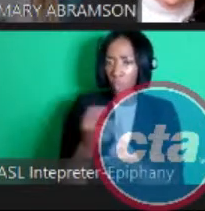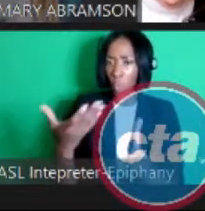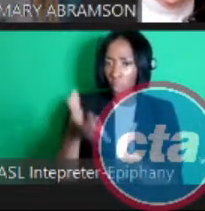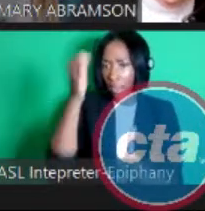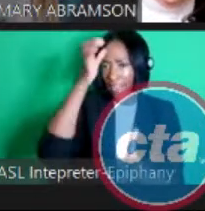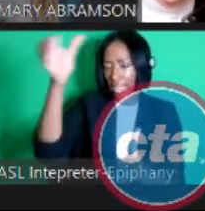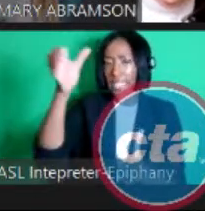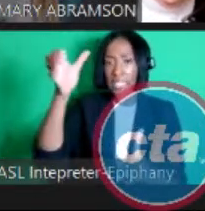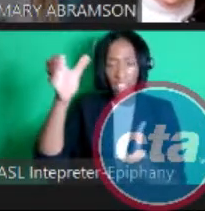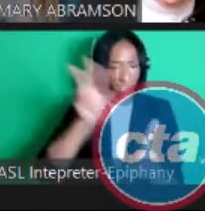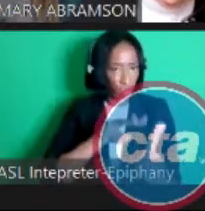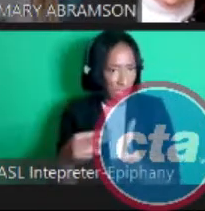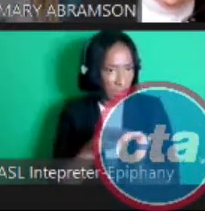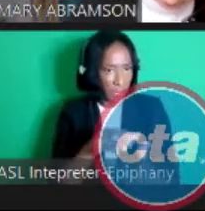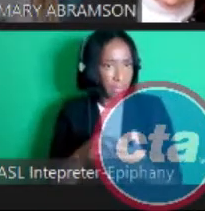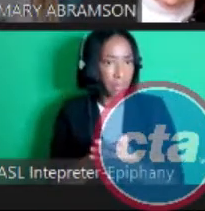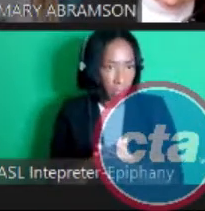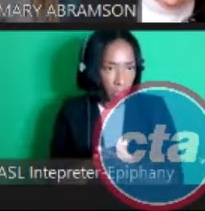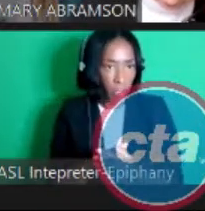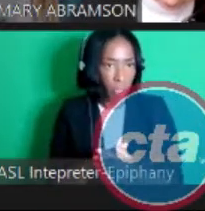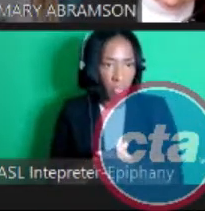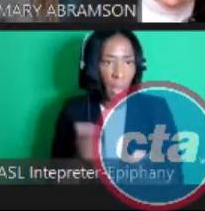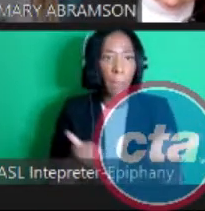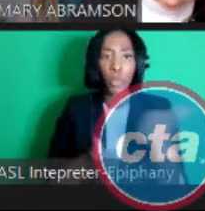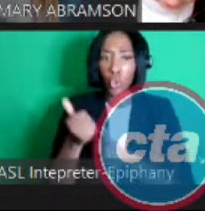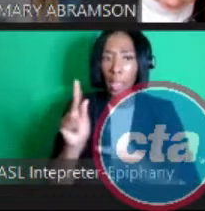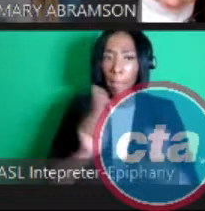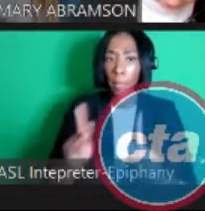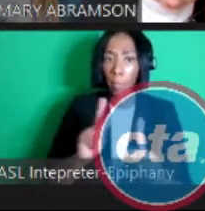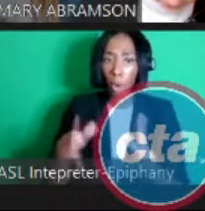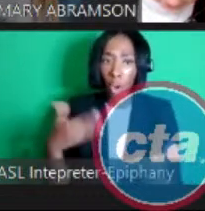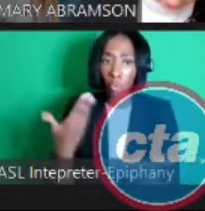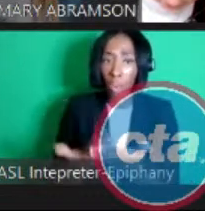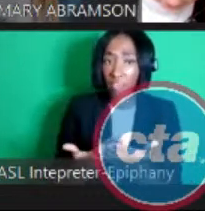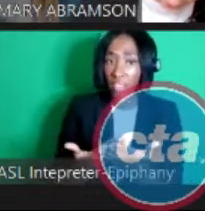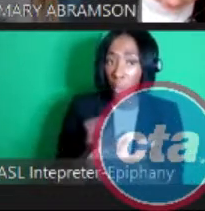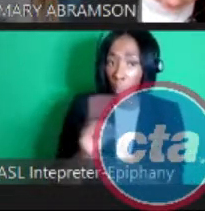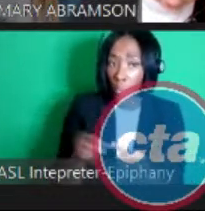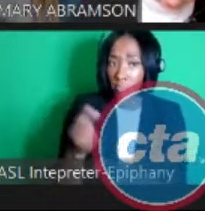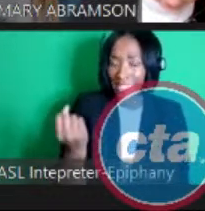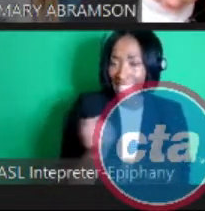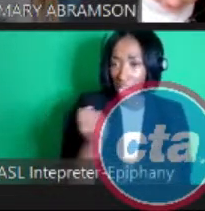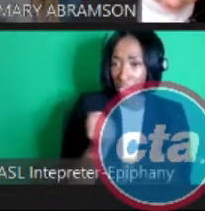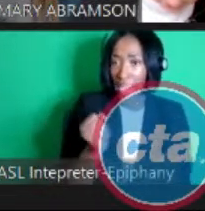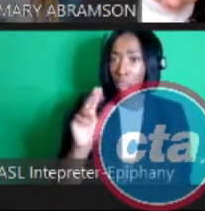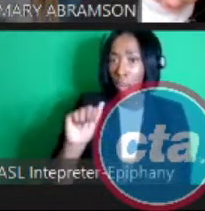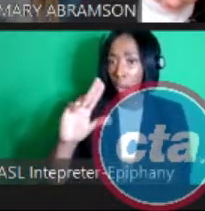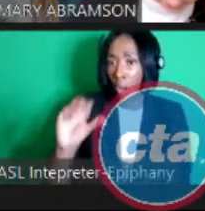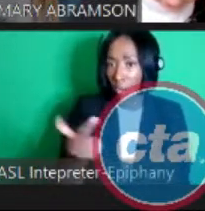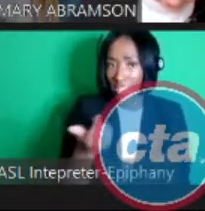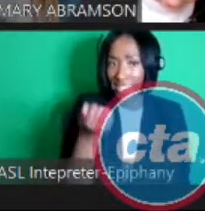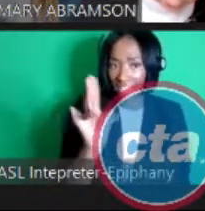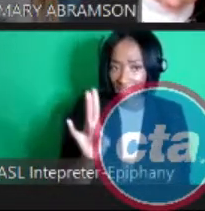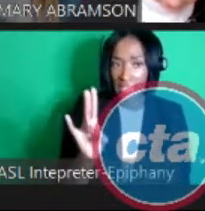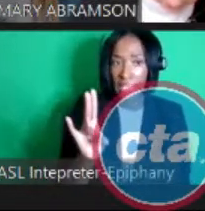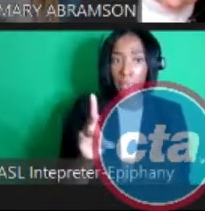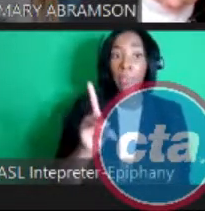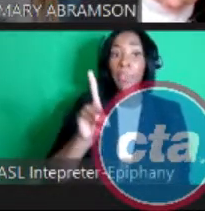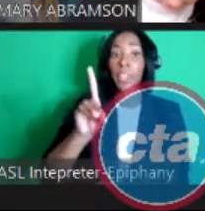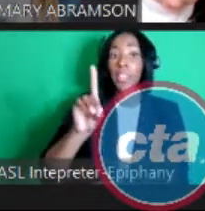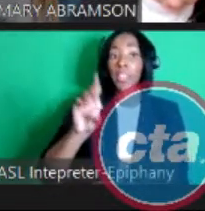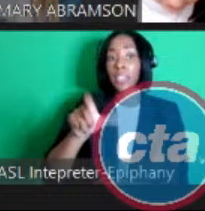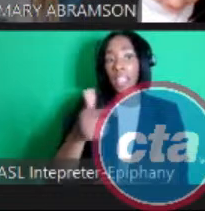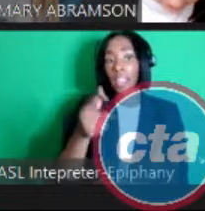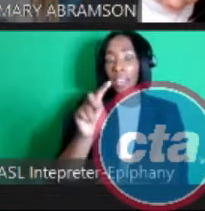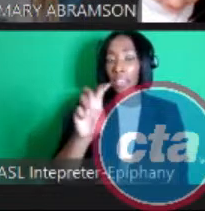perspective, so you understand. So majority of people will be coming in on the Saturday, the 17th. The delegates, that's the kind of